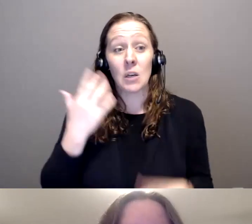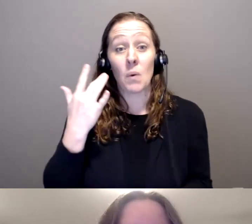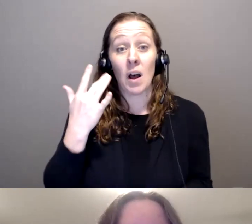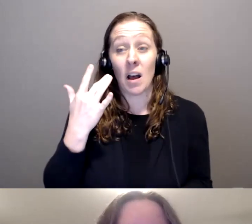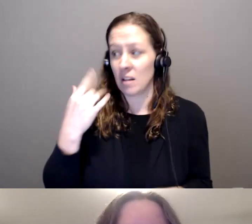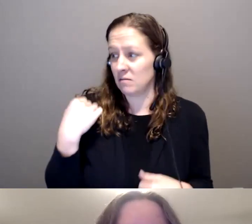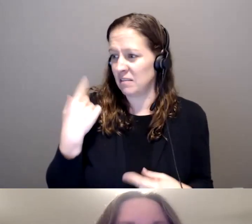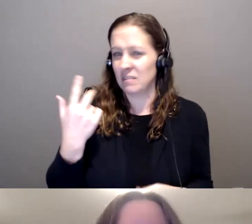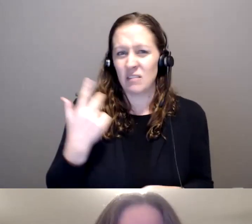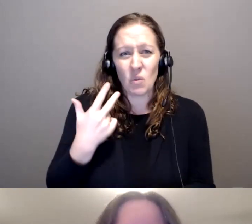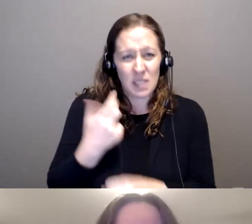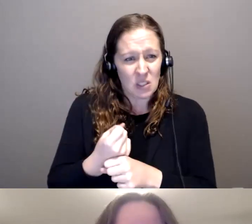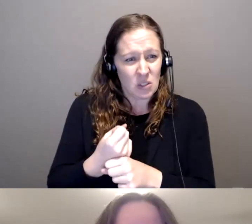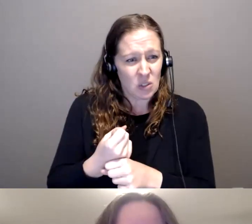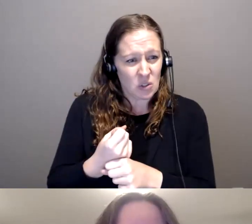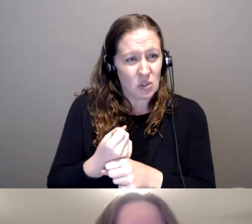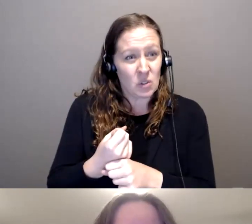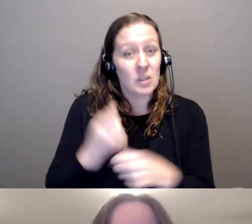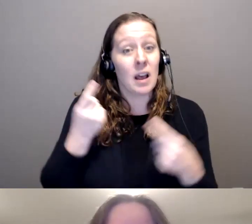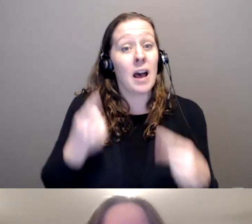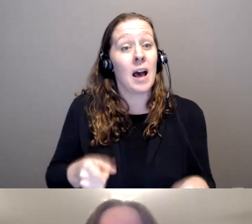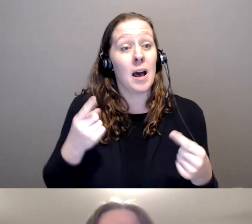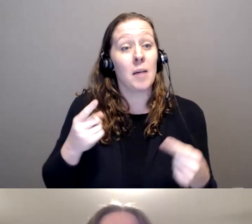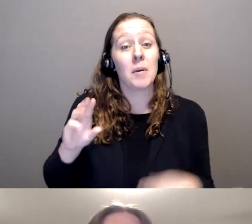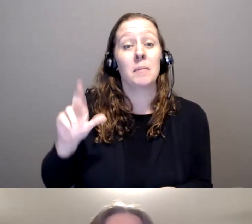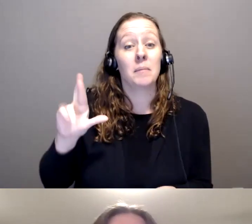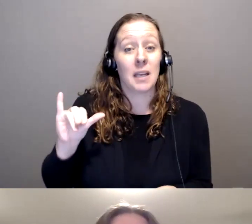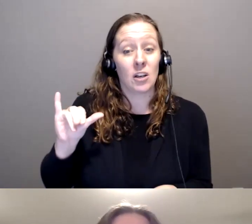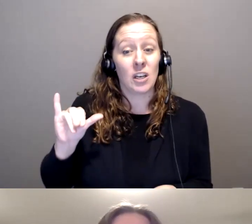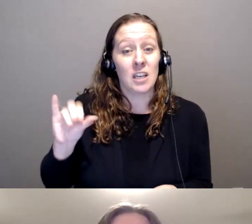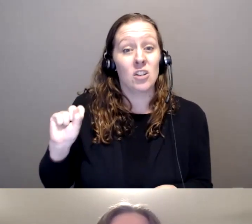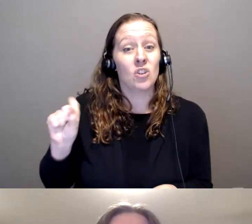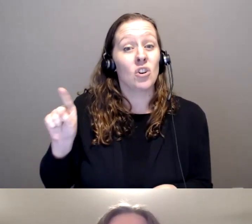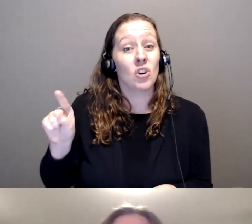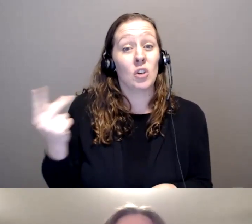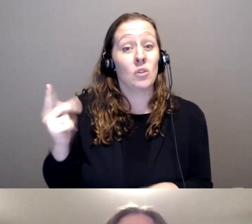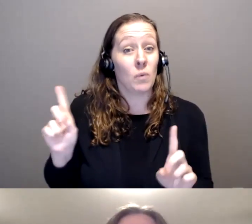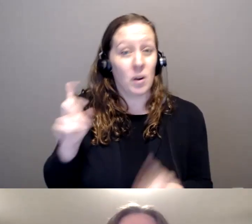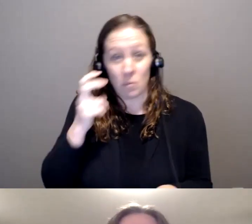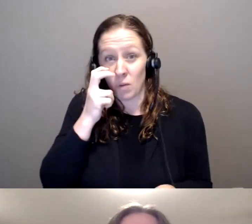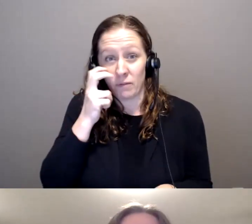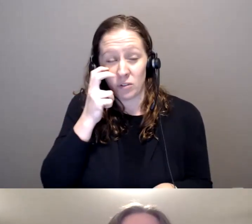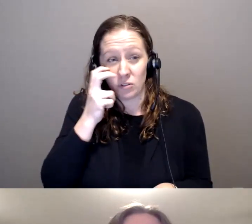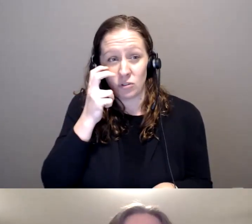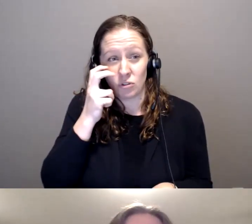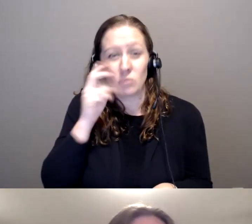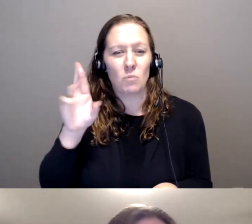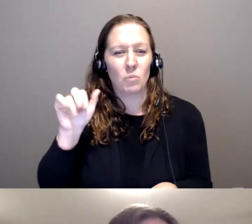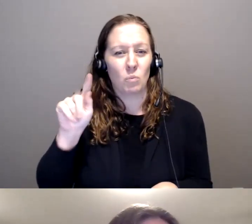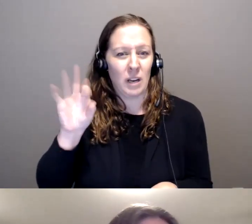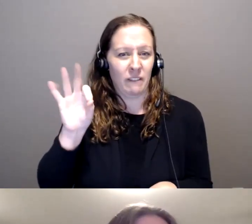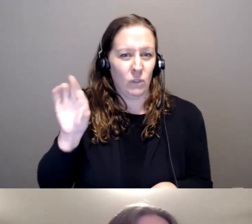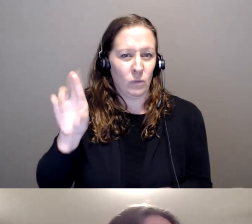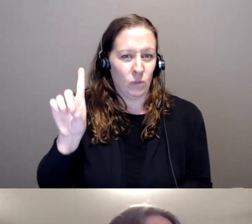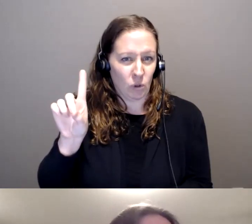now, Wendy, when my colleague Mary Shakuri and I were in Brantford. And we were